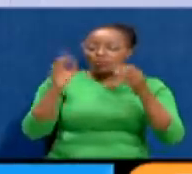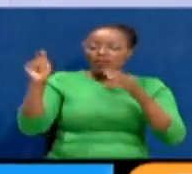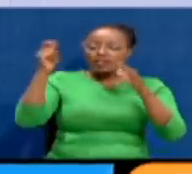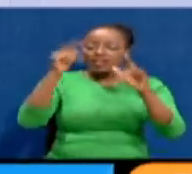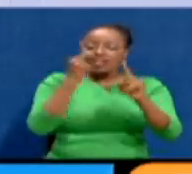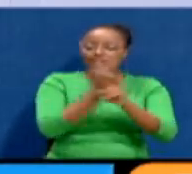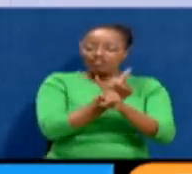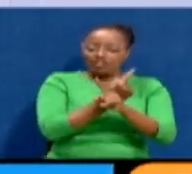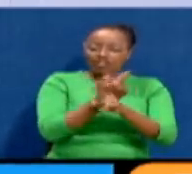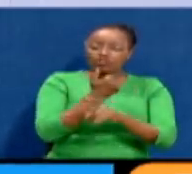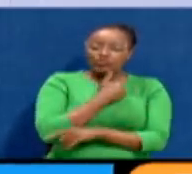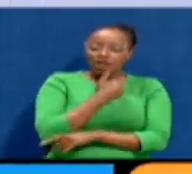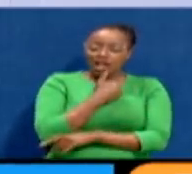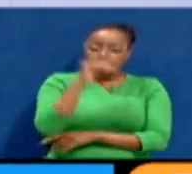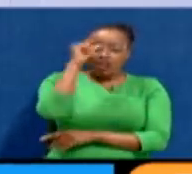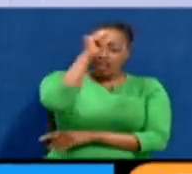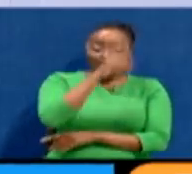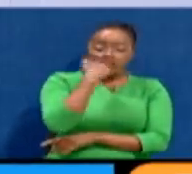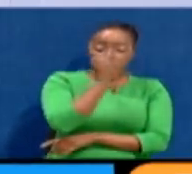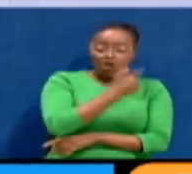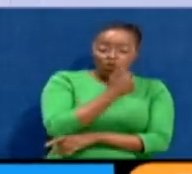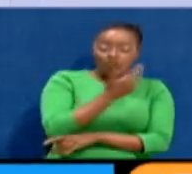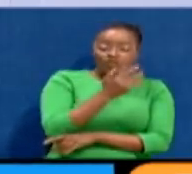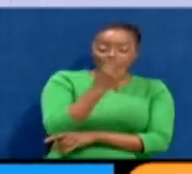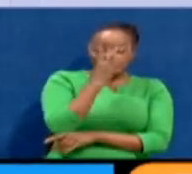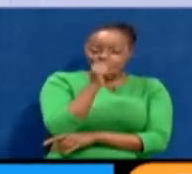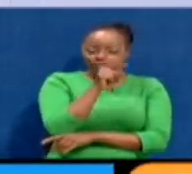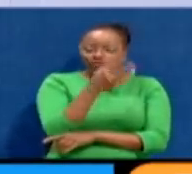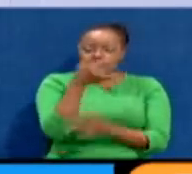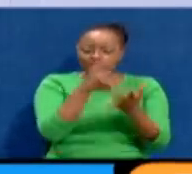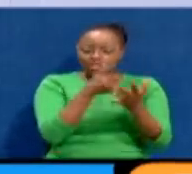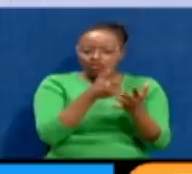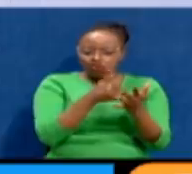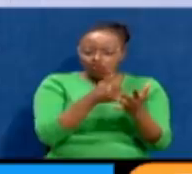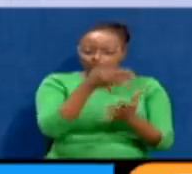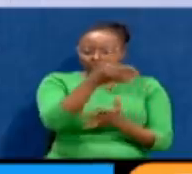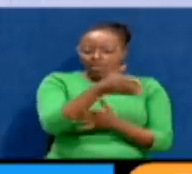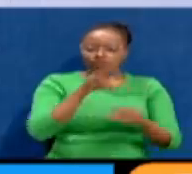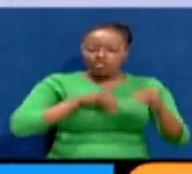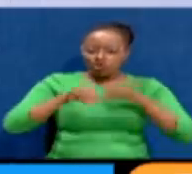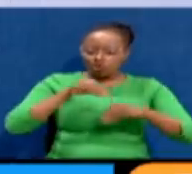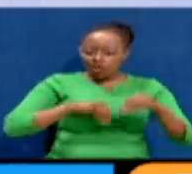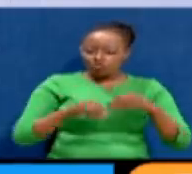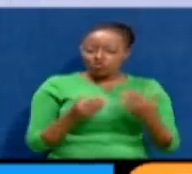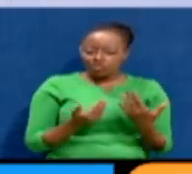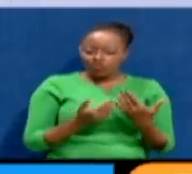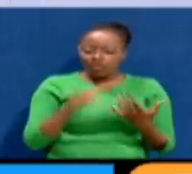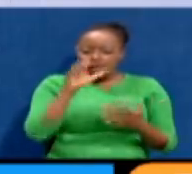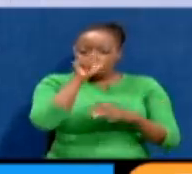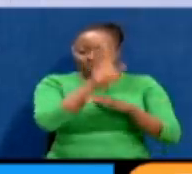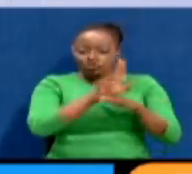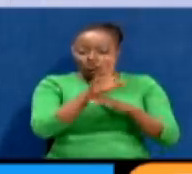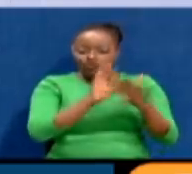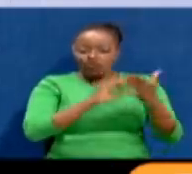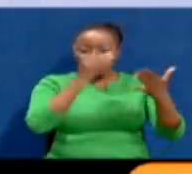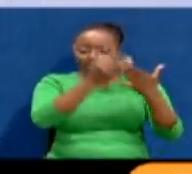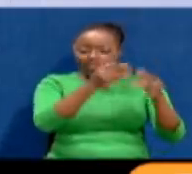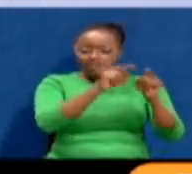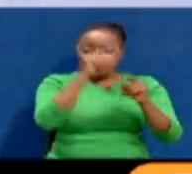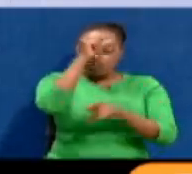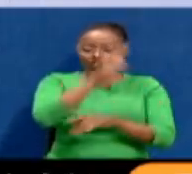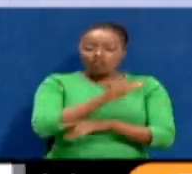the difference where you have a governor who it is alleged was involved in some sort of misappropriation of funds, even a